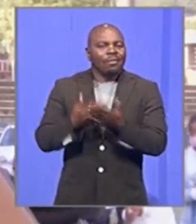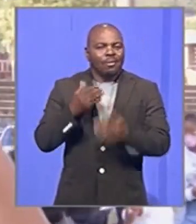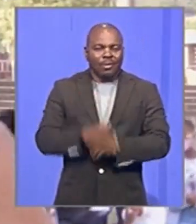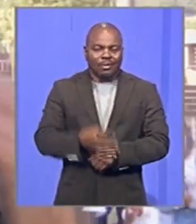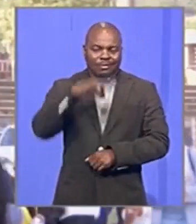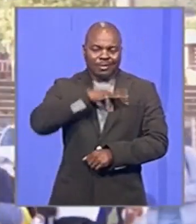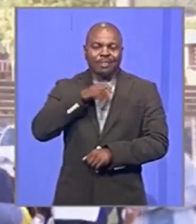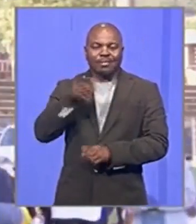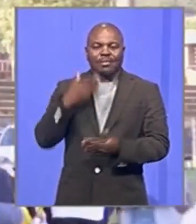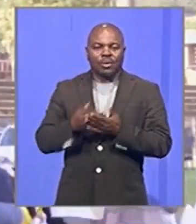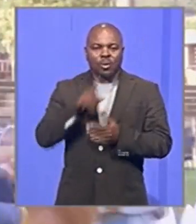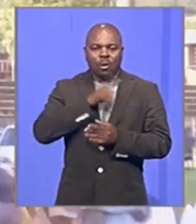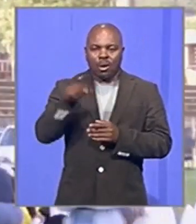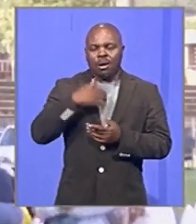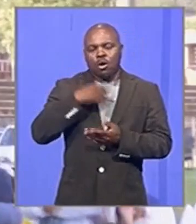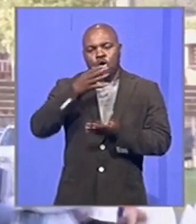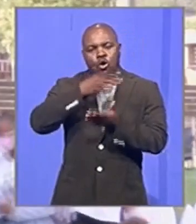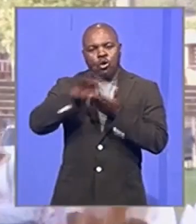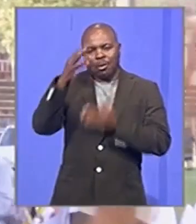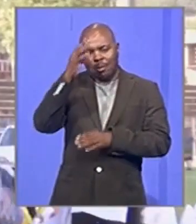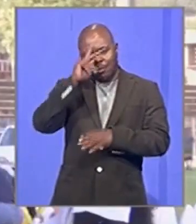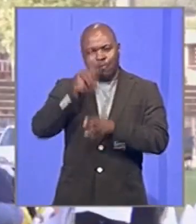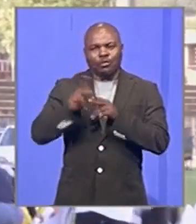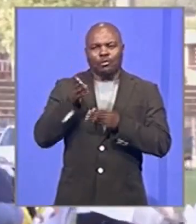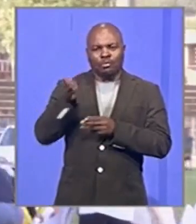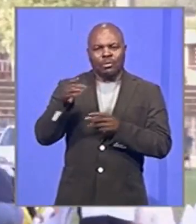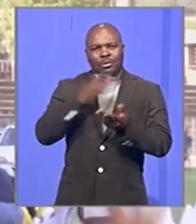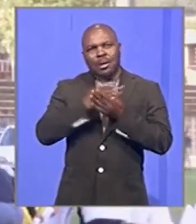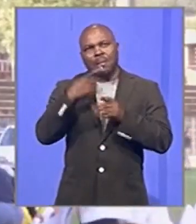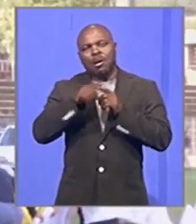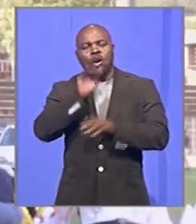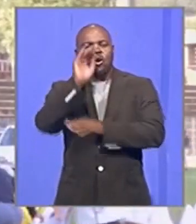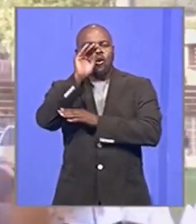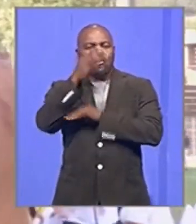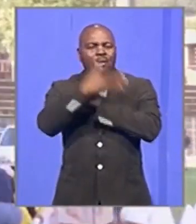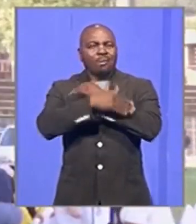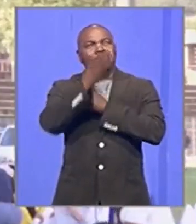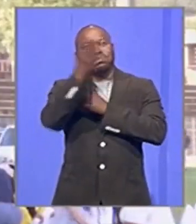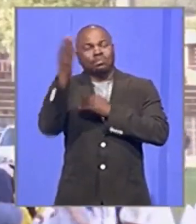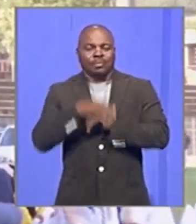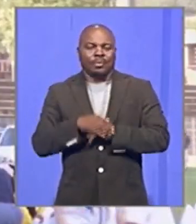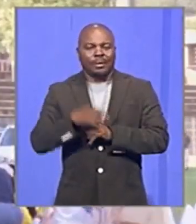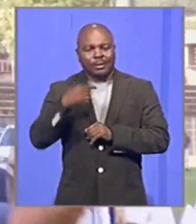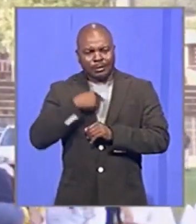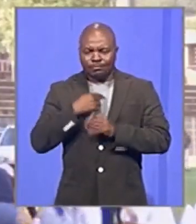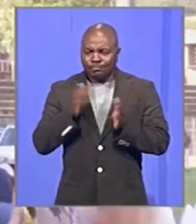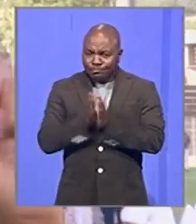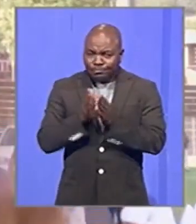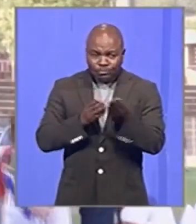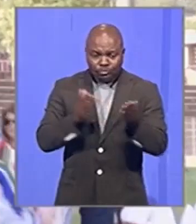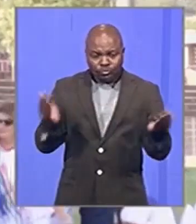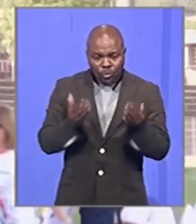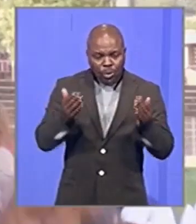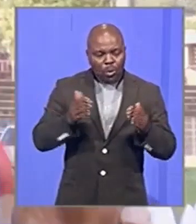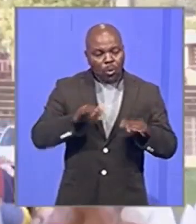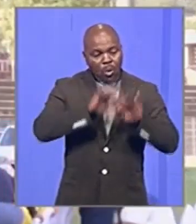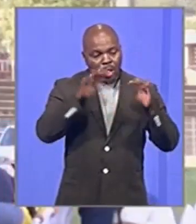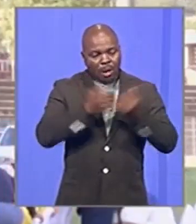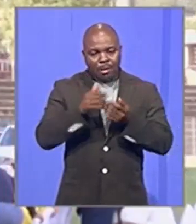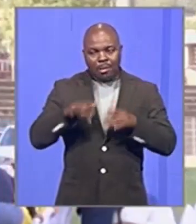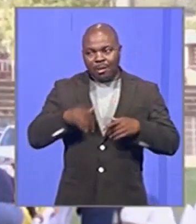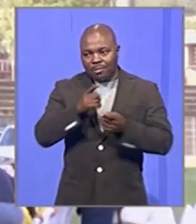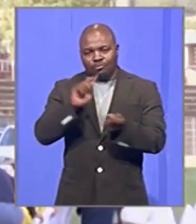they are contracted professionally, they are playing professional, some are overseas. So to me, we're encouraging them to say this World Cup must change your life wherever